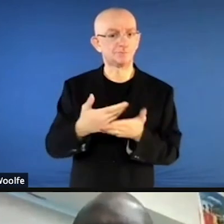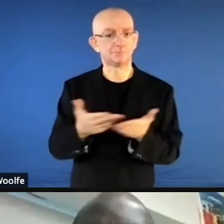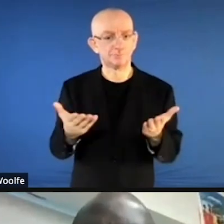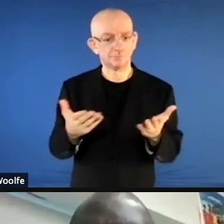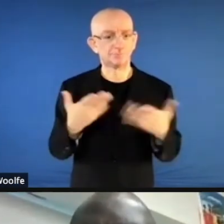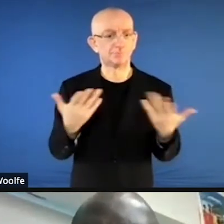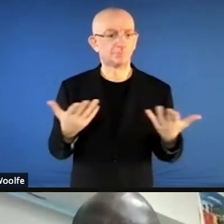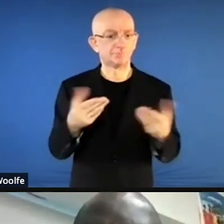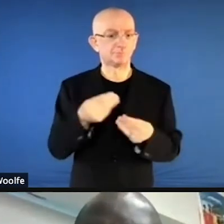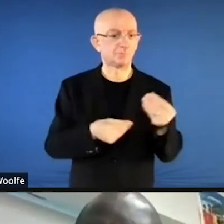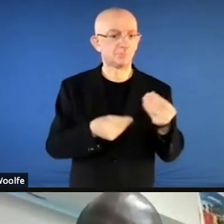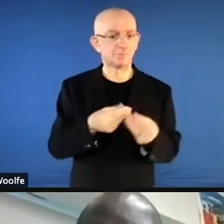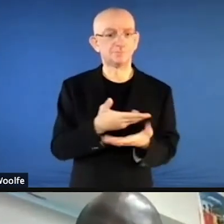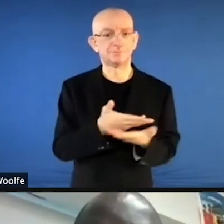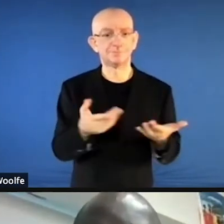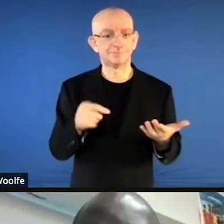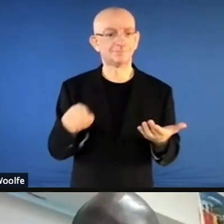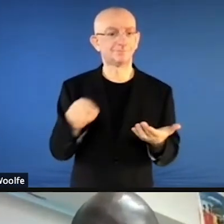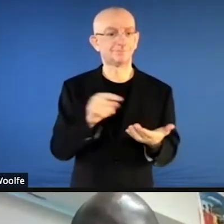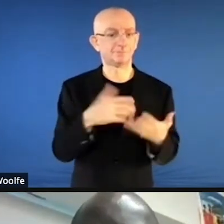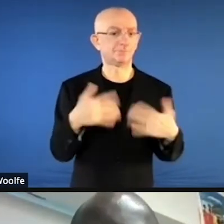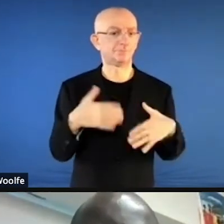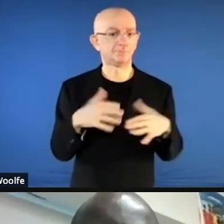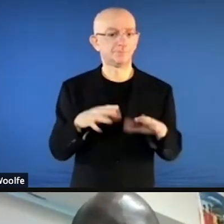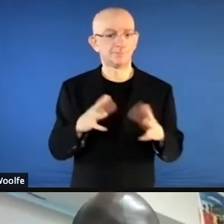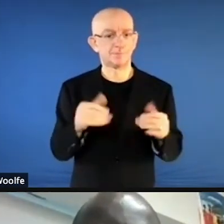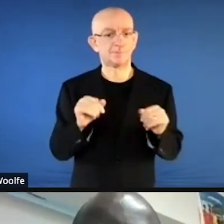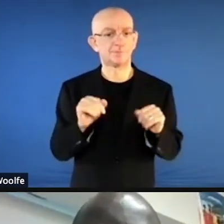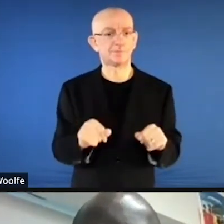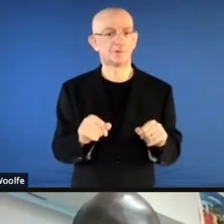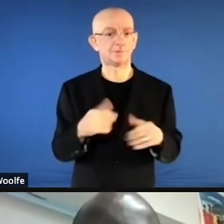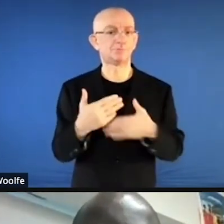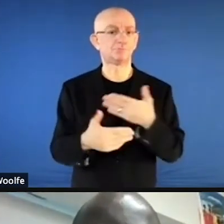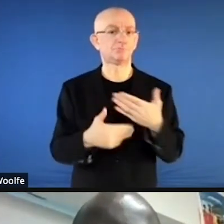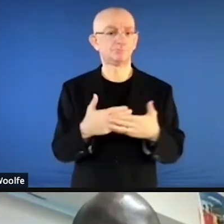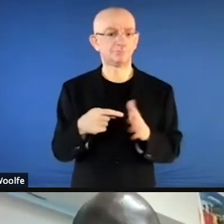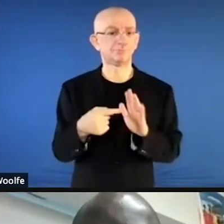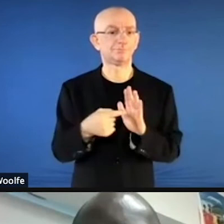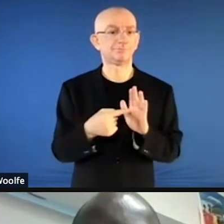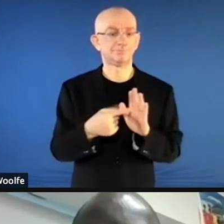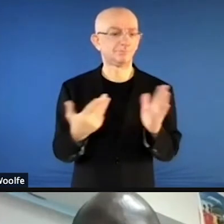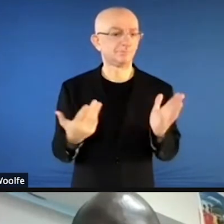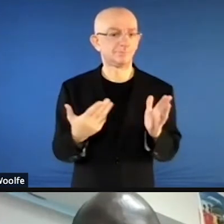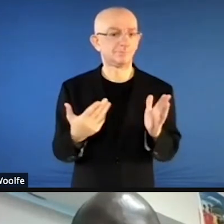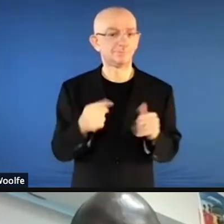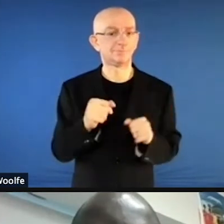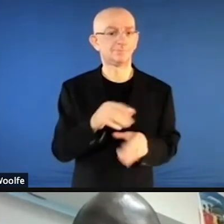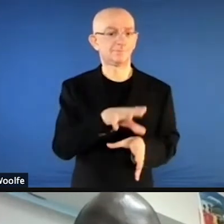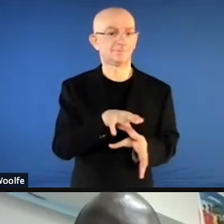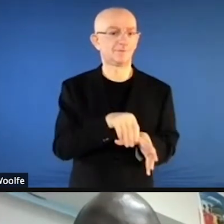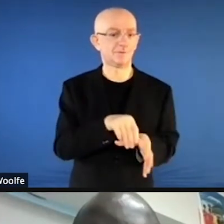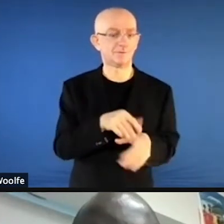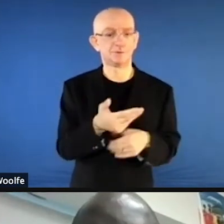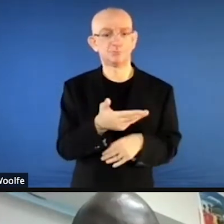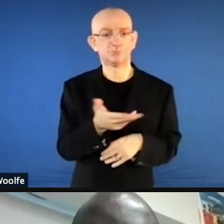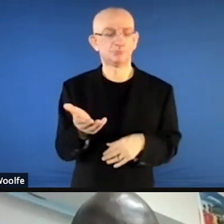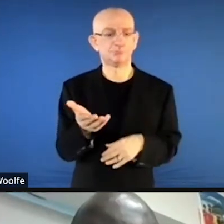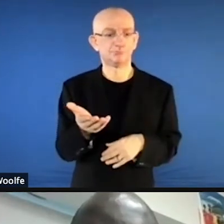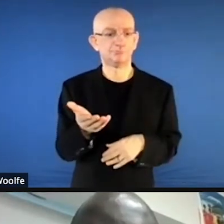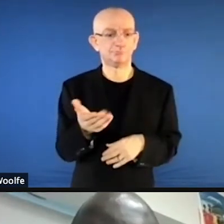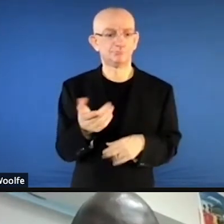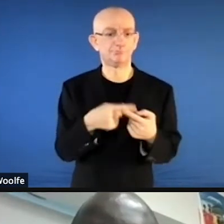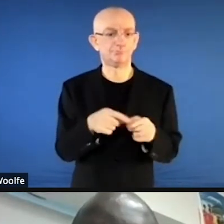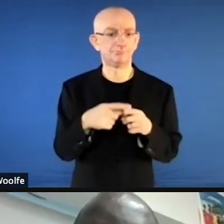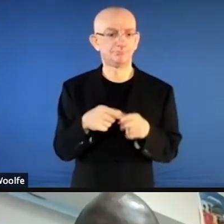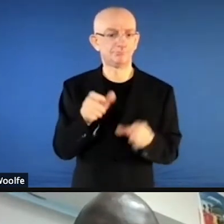by that is the one of involving refugees and other persons of concern to UNHCR